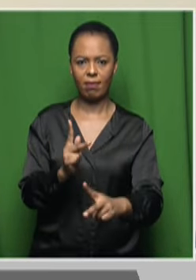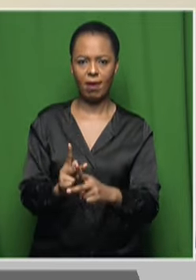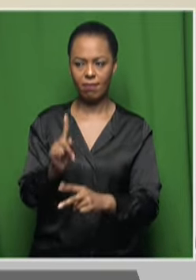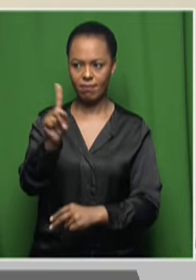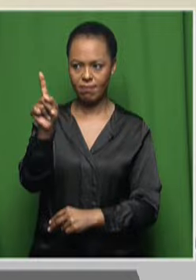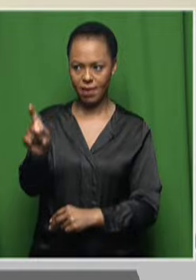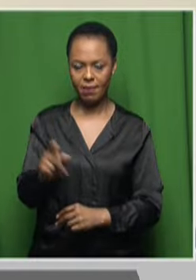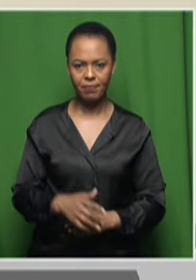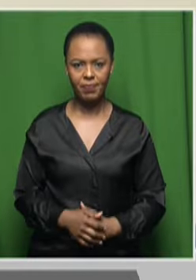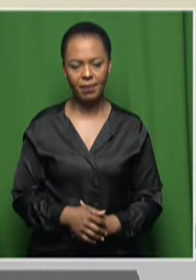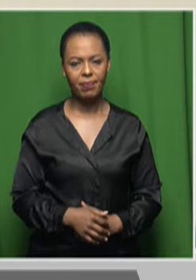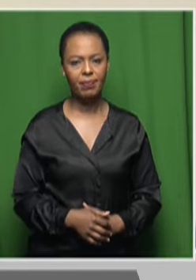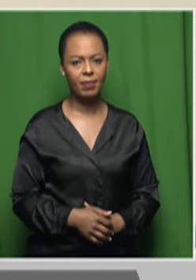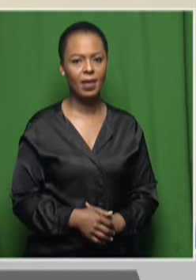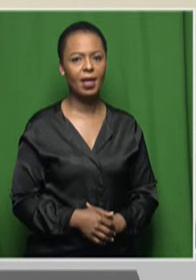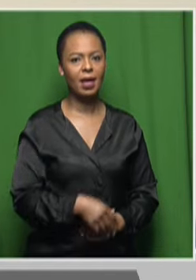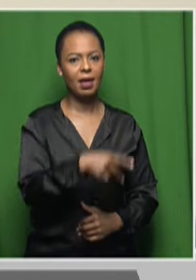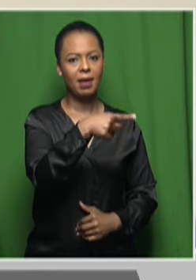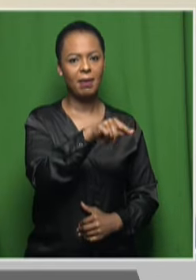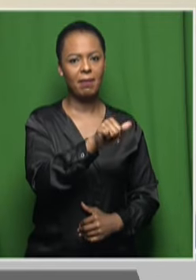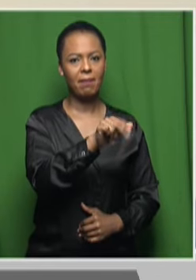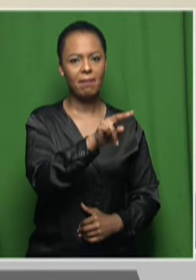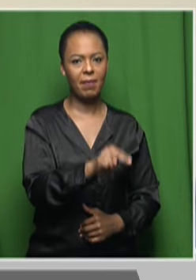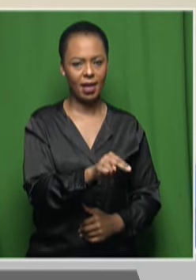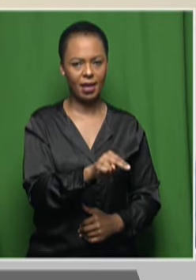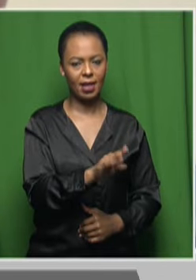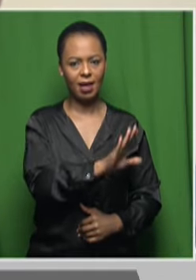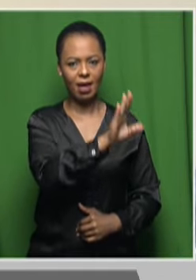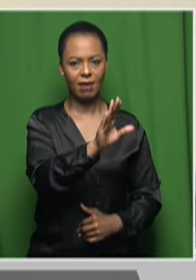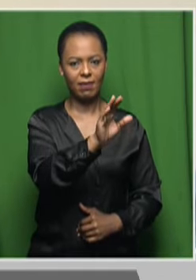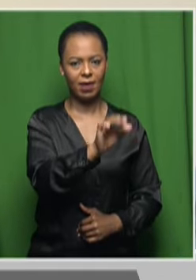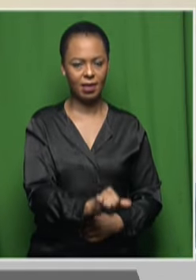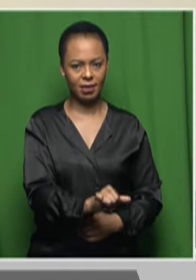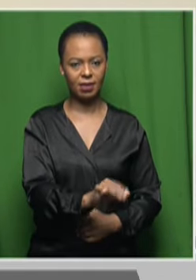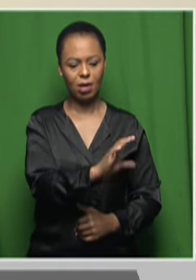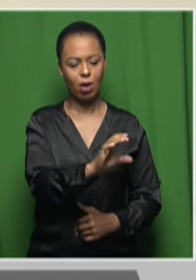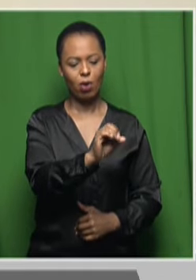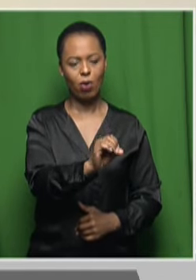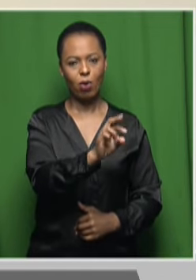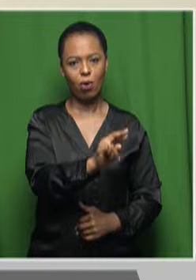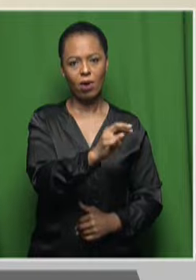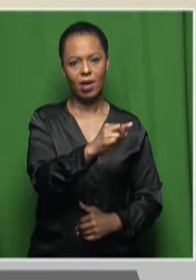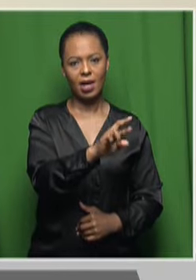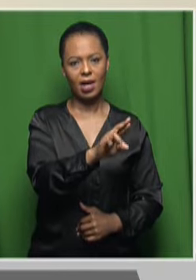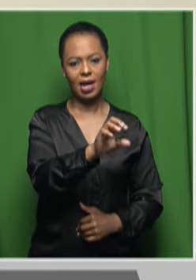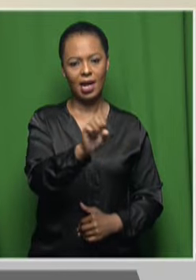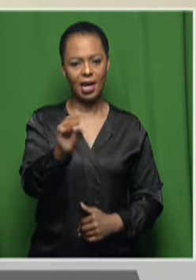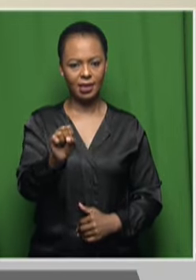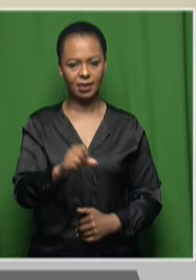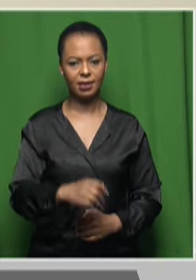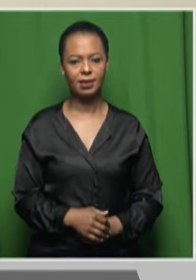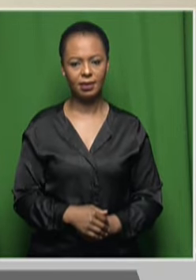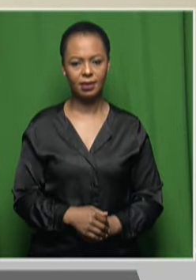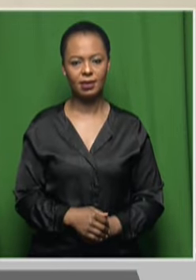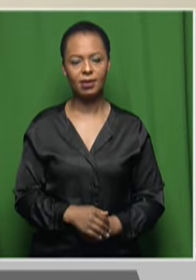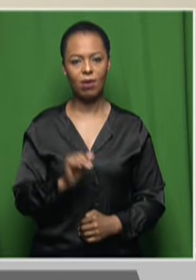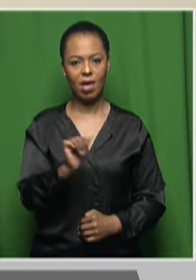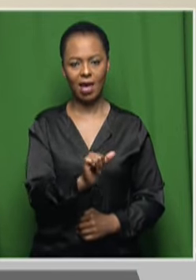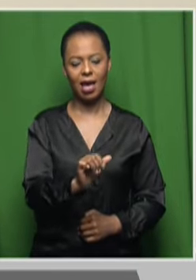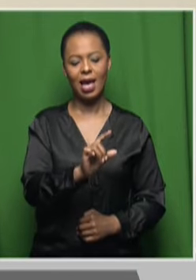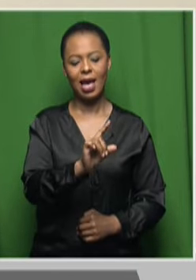Firstly, let me say it's Pan Africanist Congress of Tanzania, not Pan African Congress.